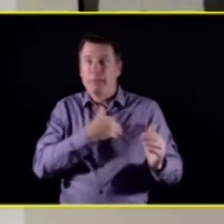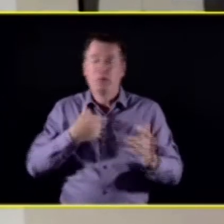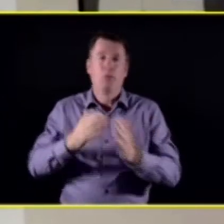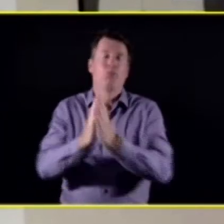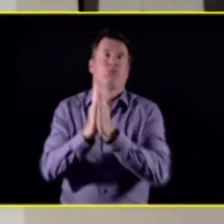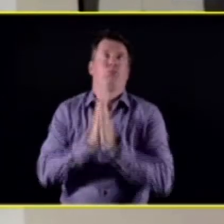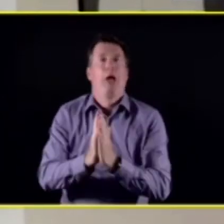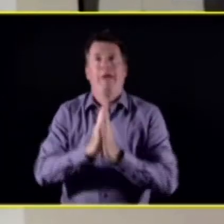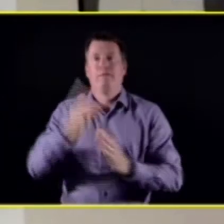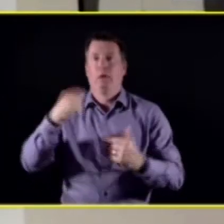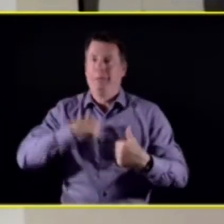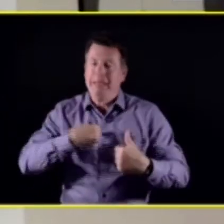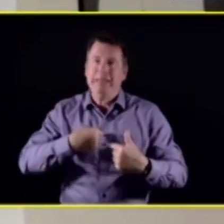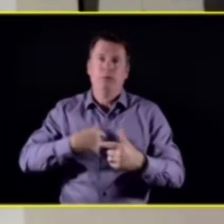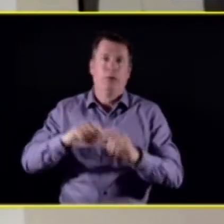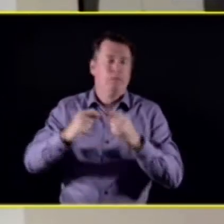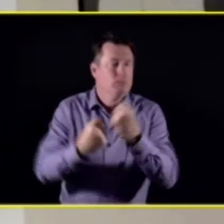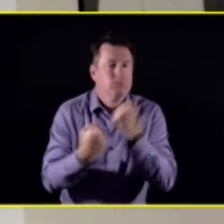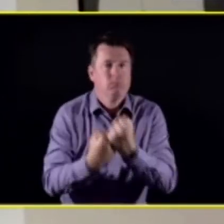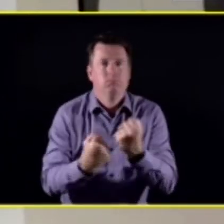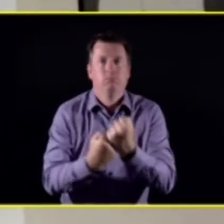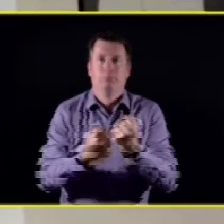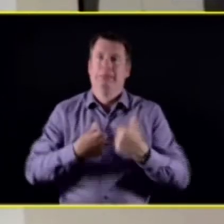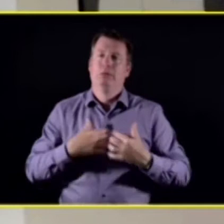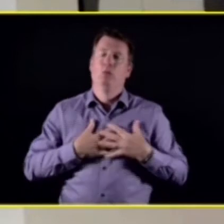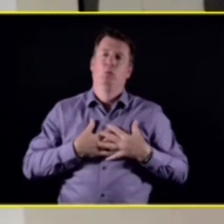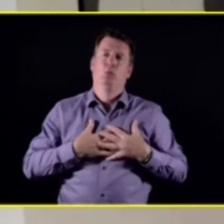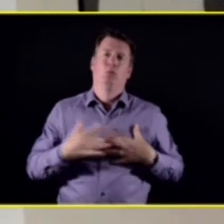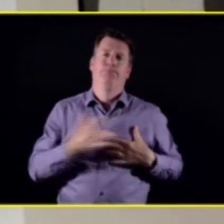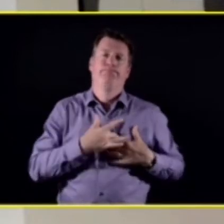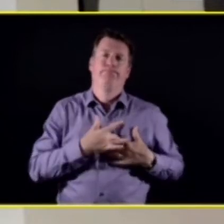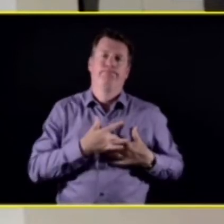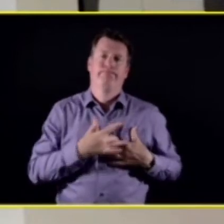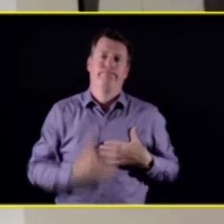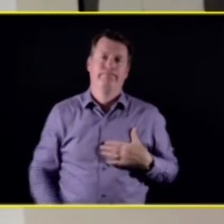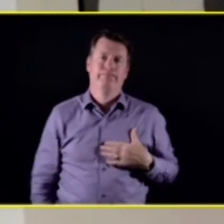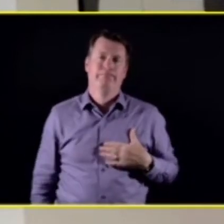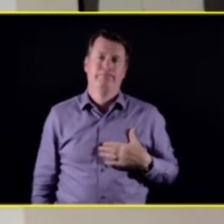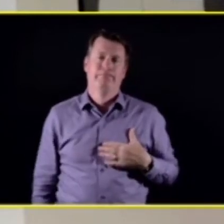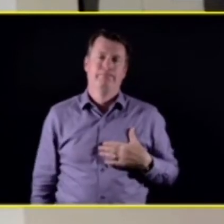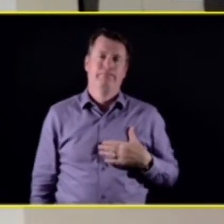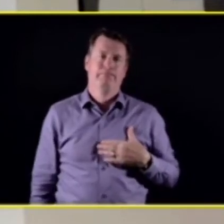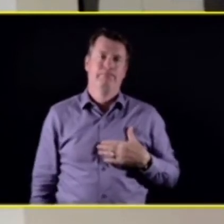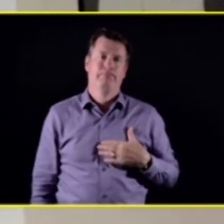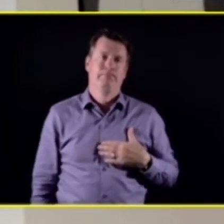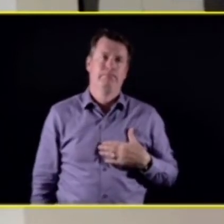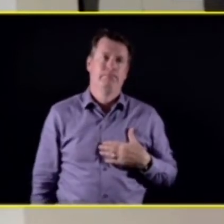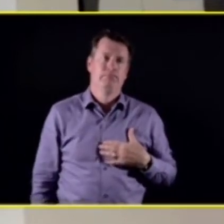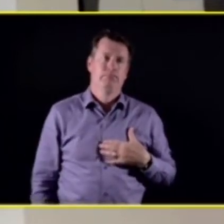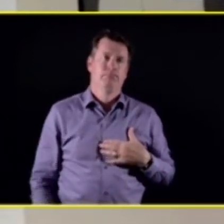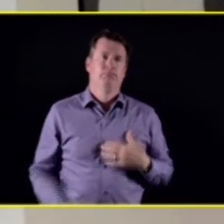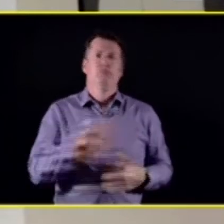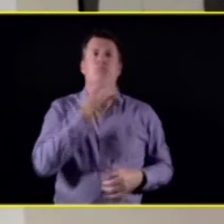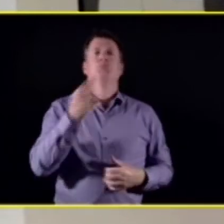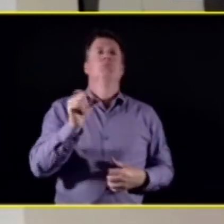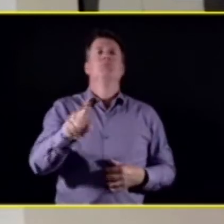I'm glad to hear that. Could you tell us what your homecoming was like when you finally got discharged and were able to go home? Were you able to have any